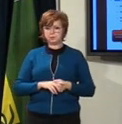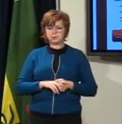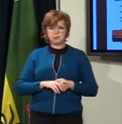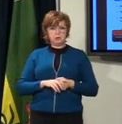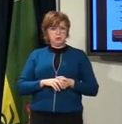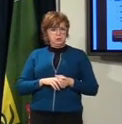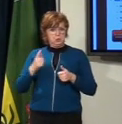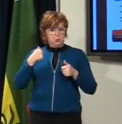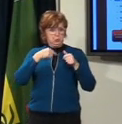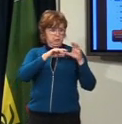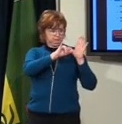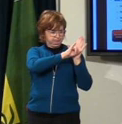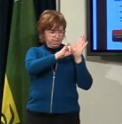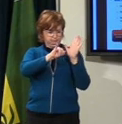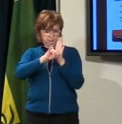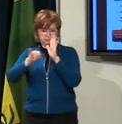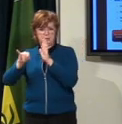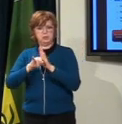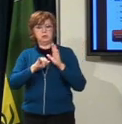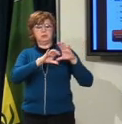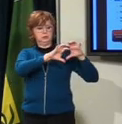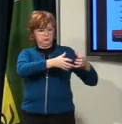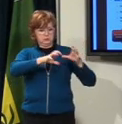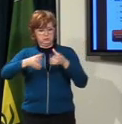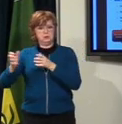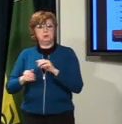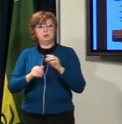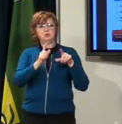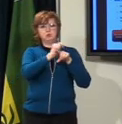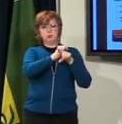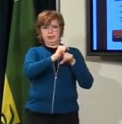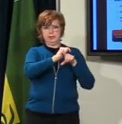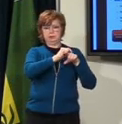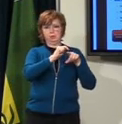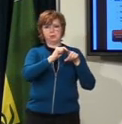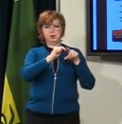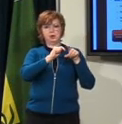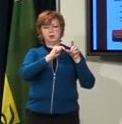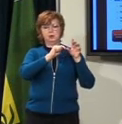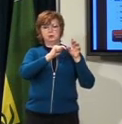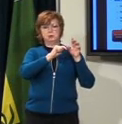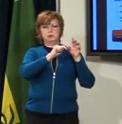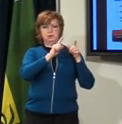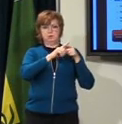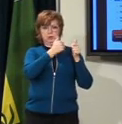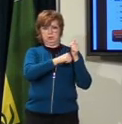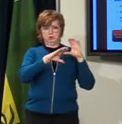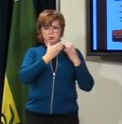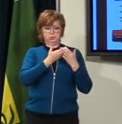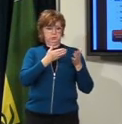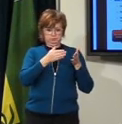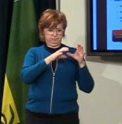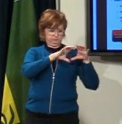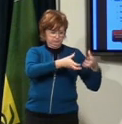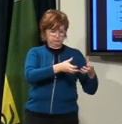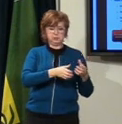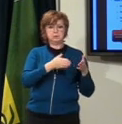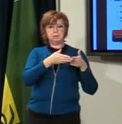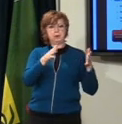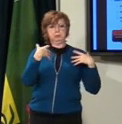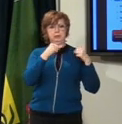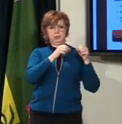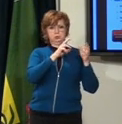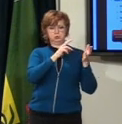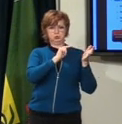to best perform each one of those steps. The public health nurses are a very scarce resource in the system during the